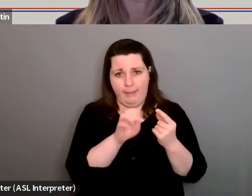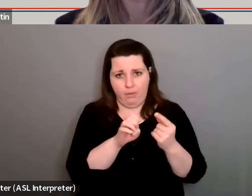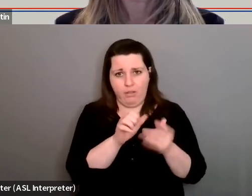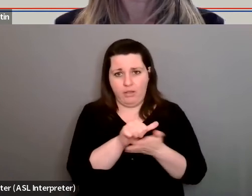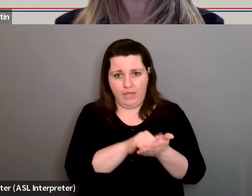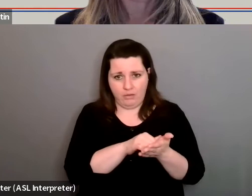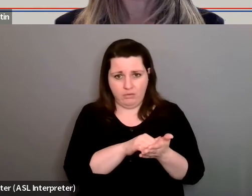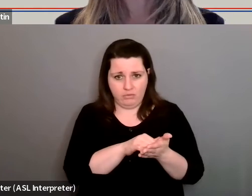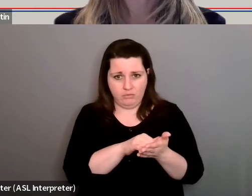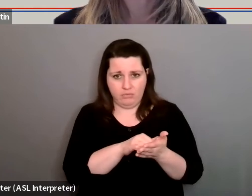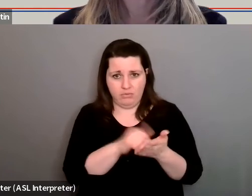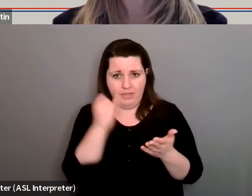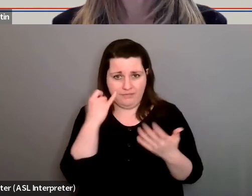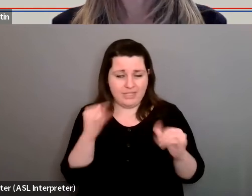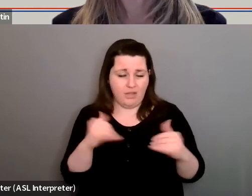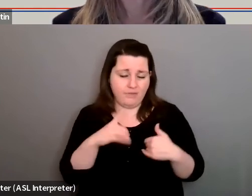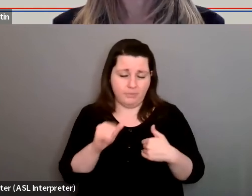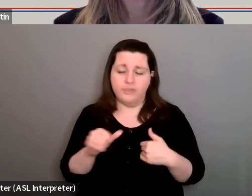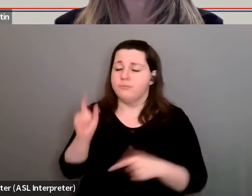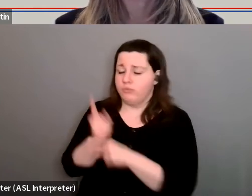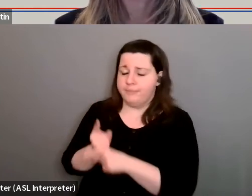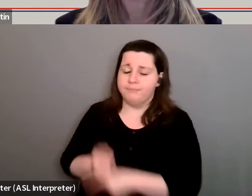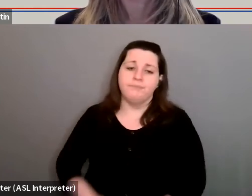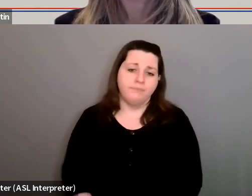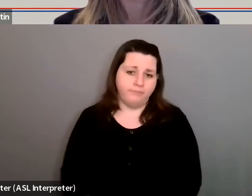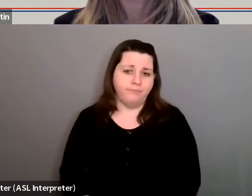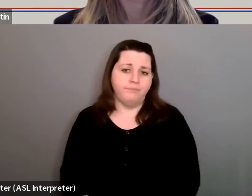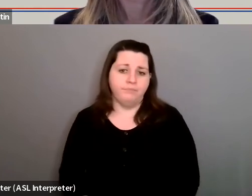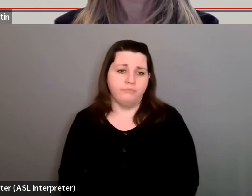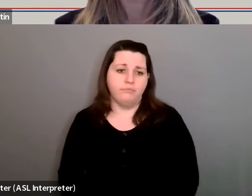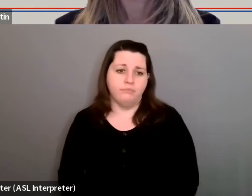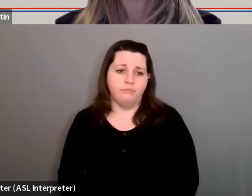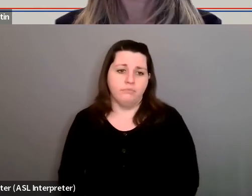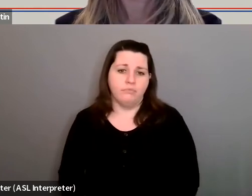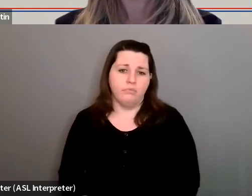a disability. Correct. Yeah. Yep. Okay, good. Okay.